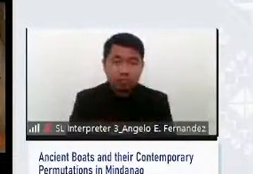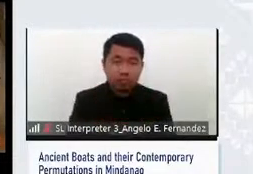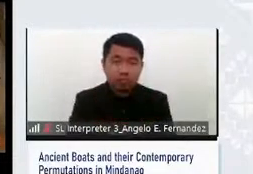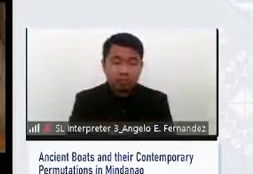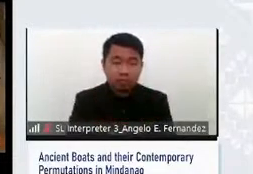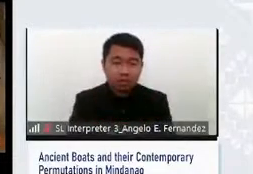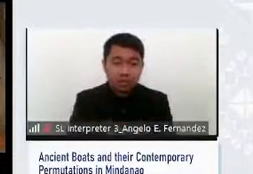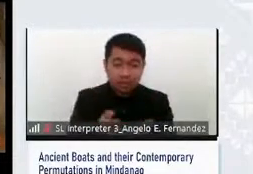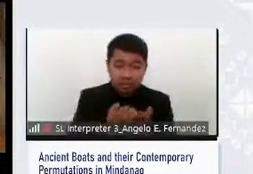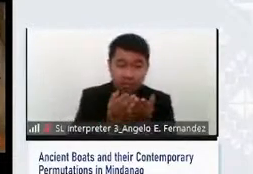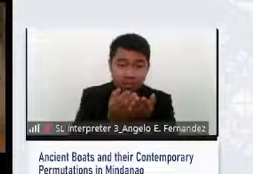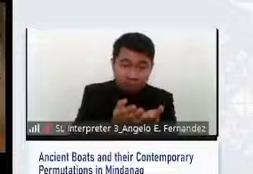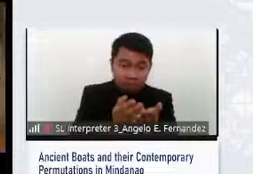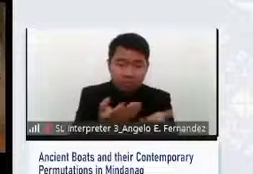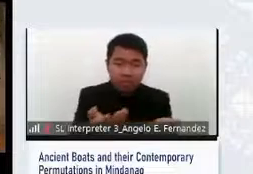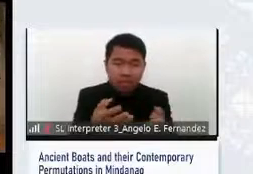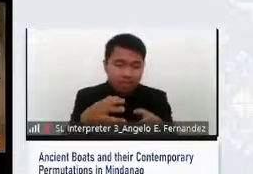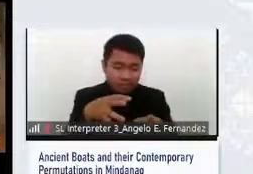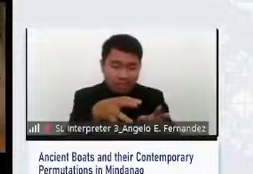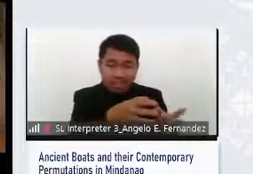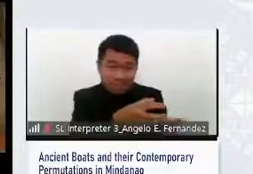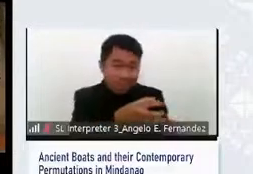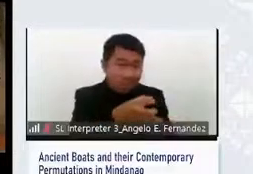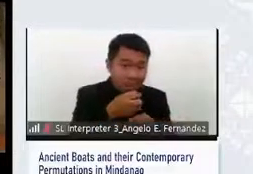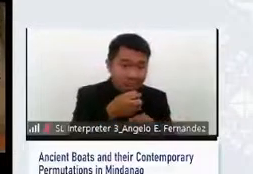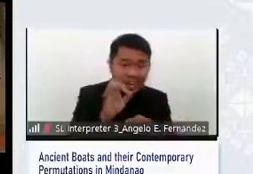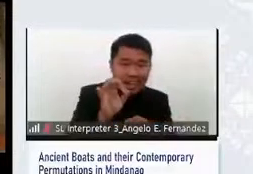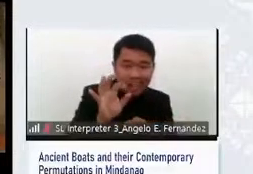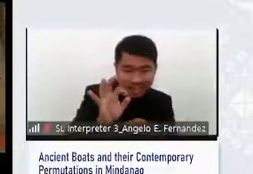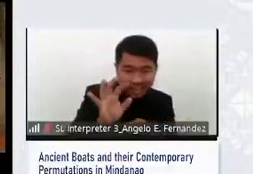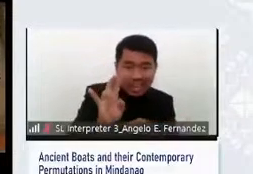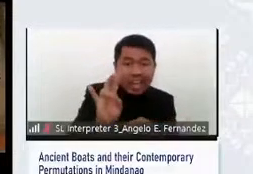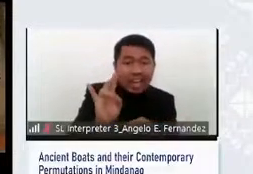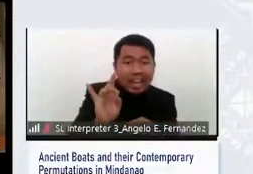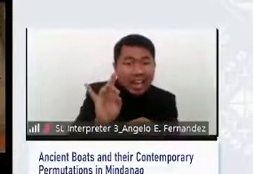in 1976 on your left, followed by the Butuan boat 2 in